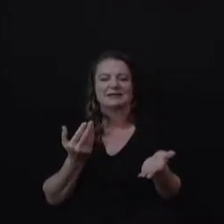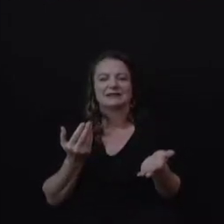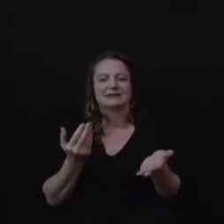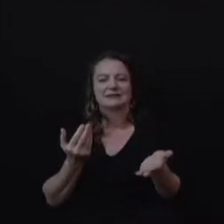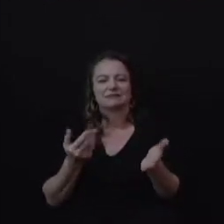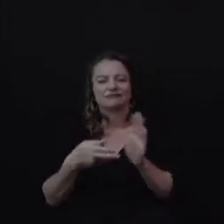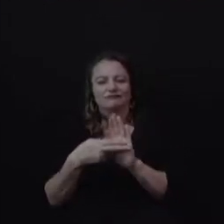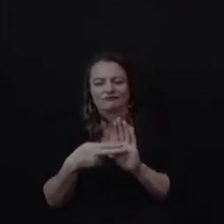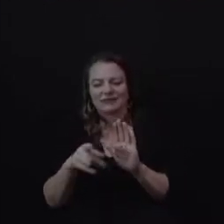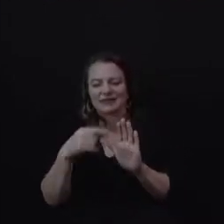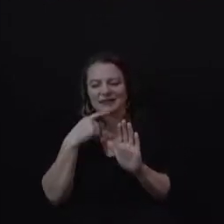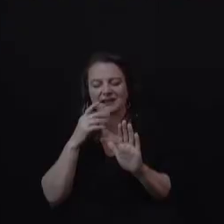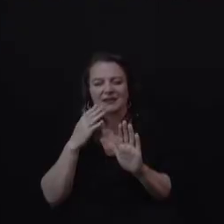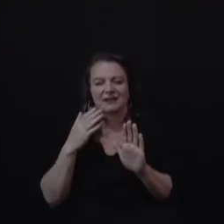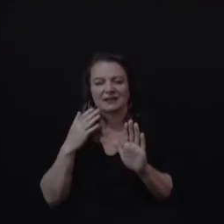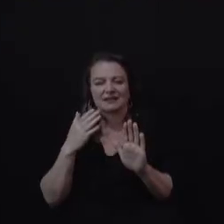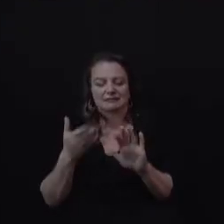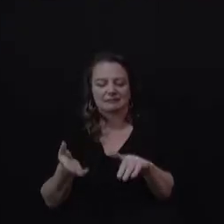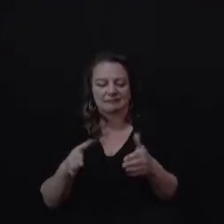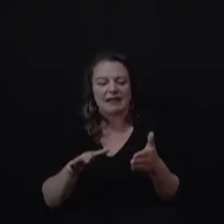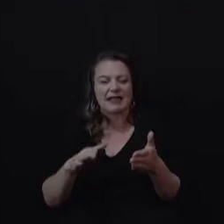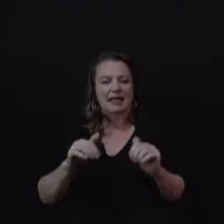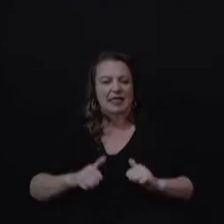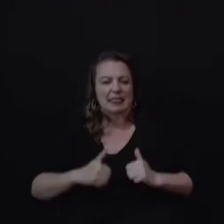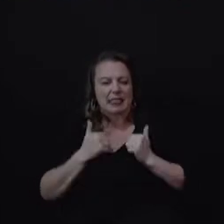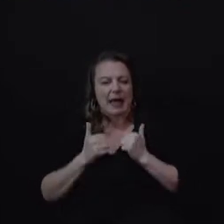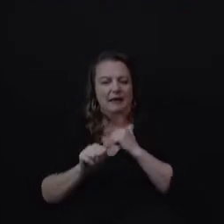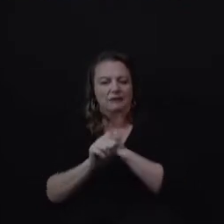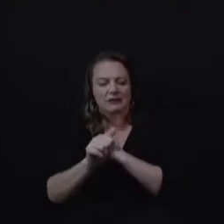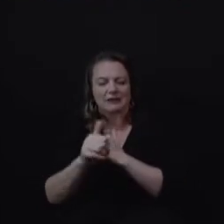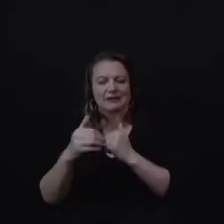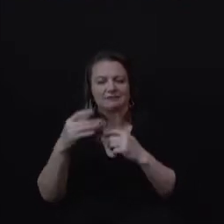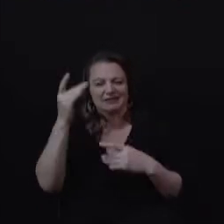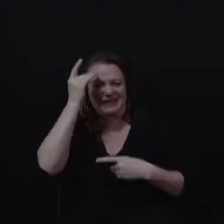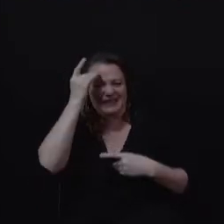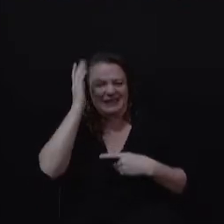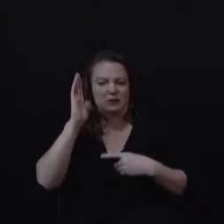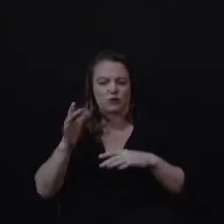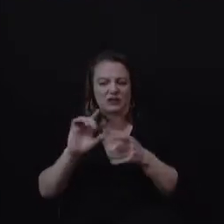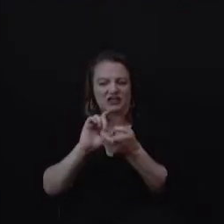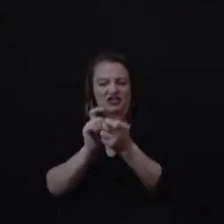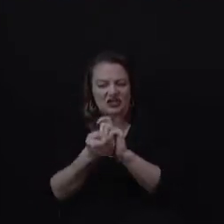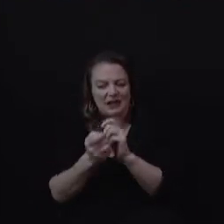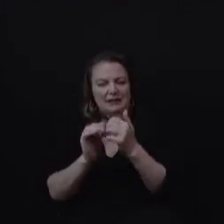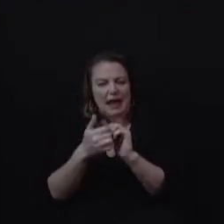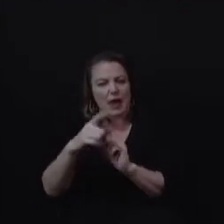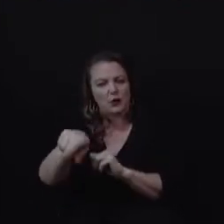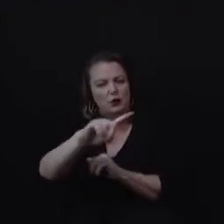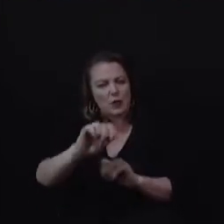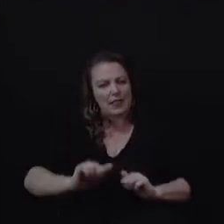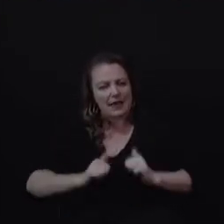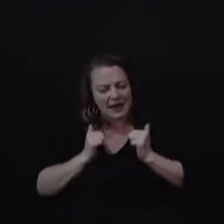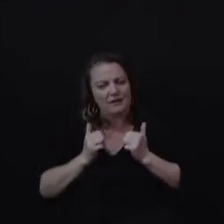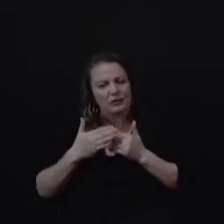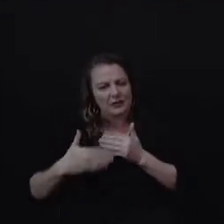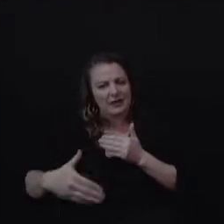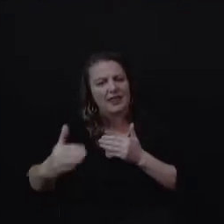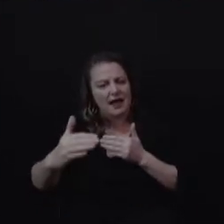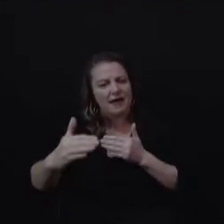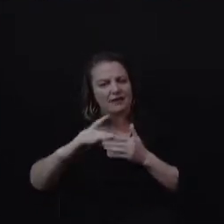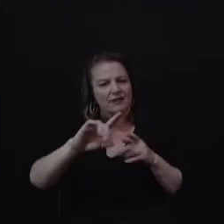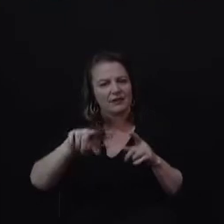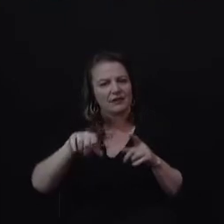deadly, life-threatening disease, it would change, or it should, it would change how you live the rest of your life once you have